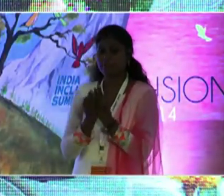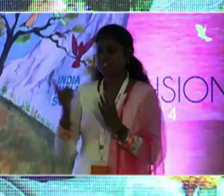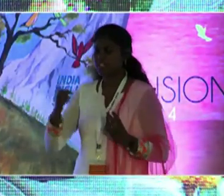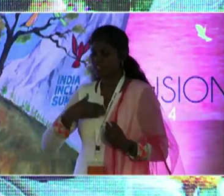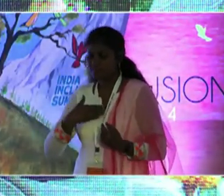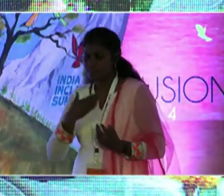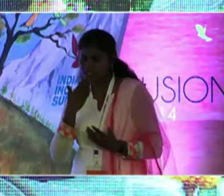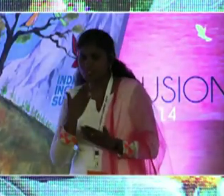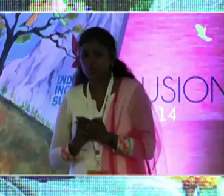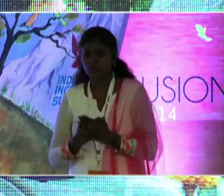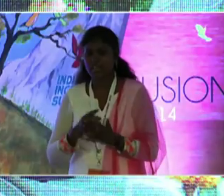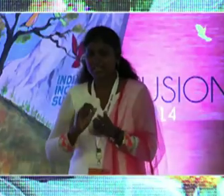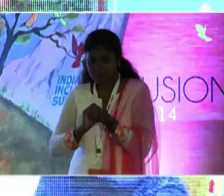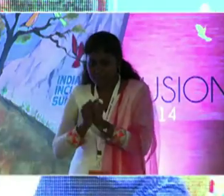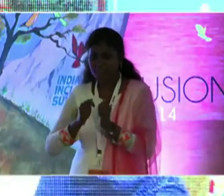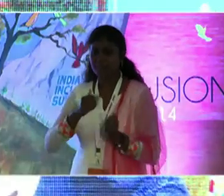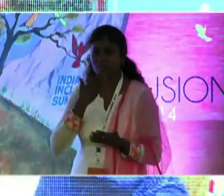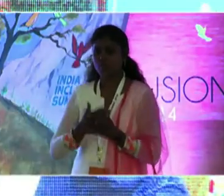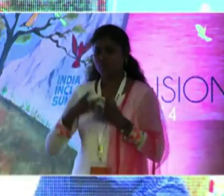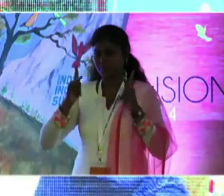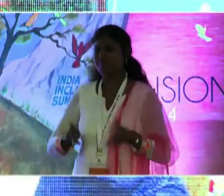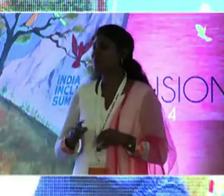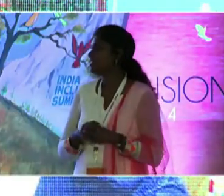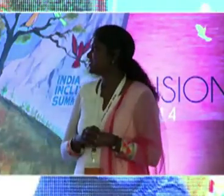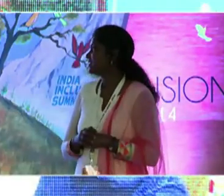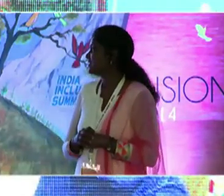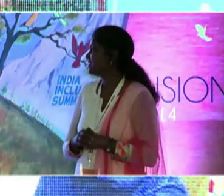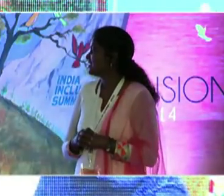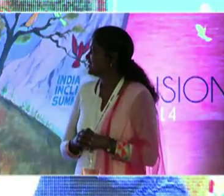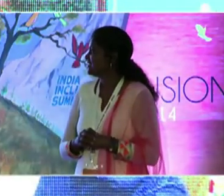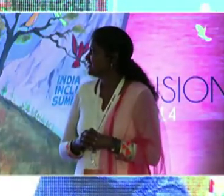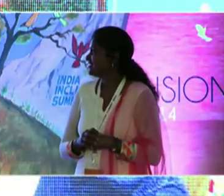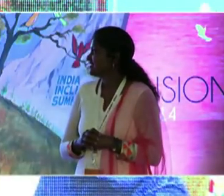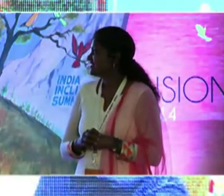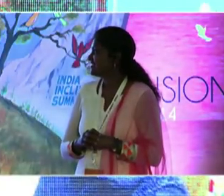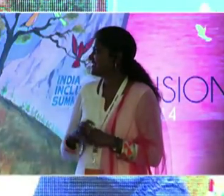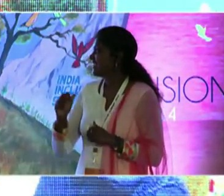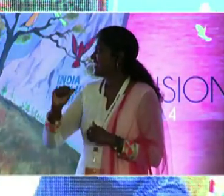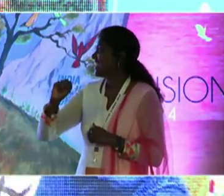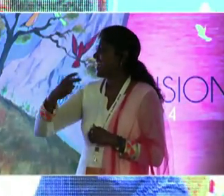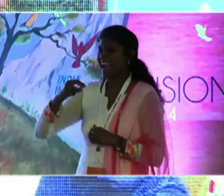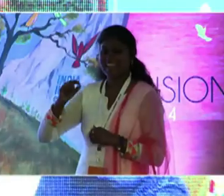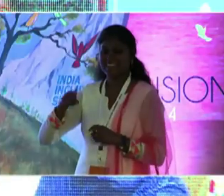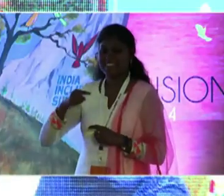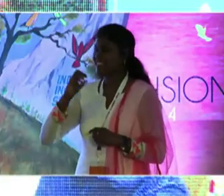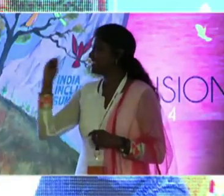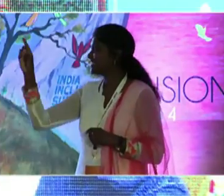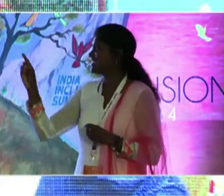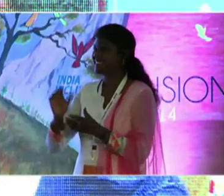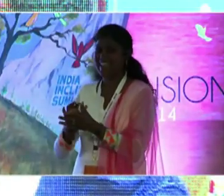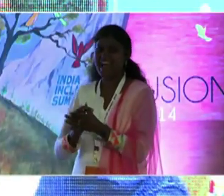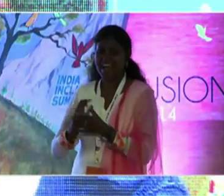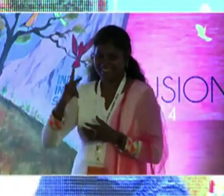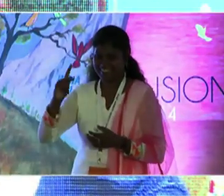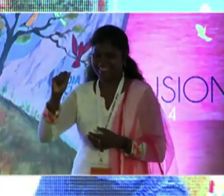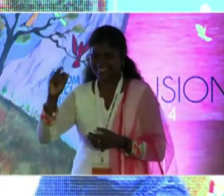I'm continuously receiving a best award is only because of Ashwin. Ashwin said, I am a Karna, but in my part, he has been the Krishna of my life.